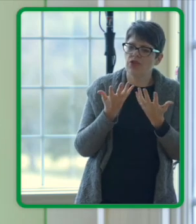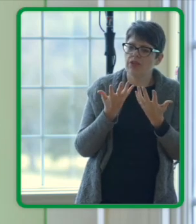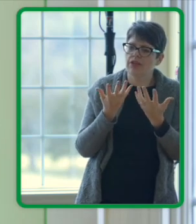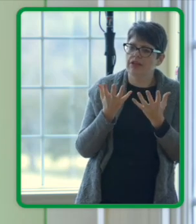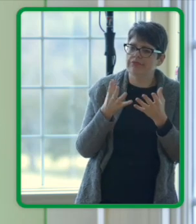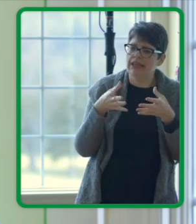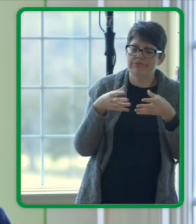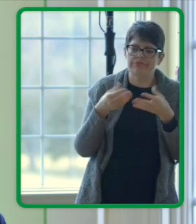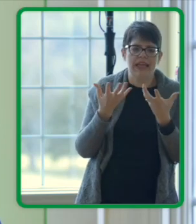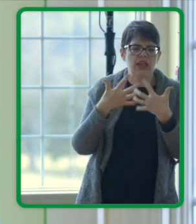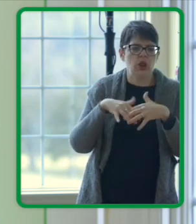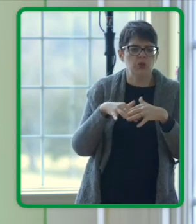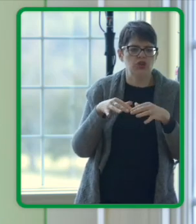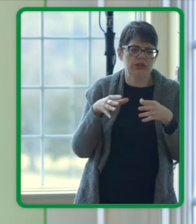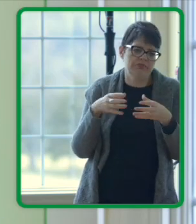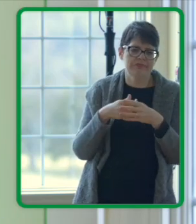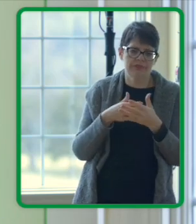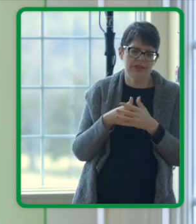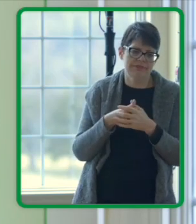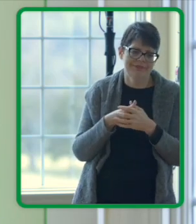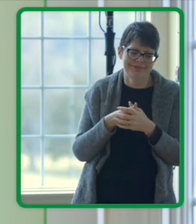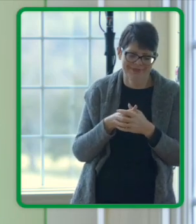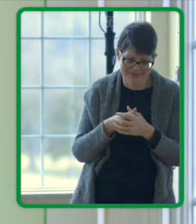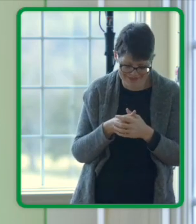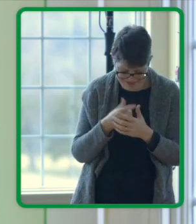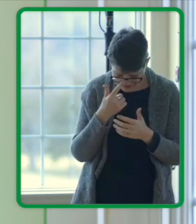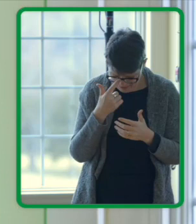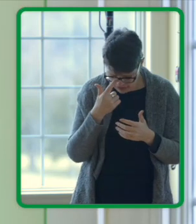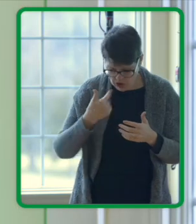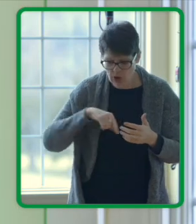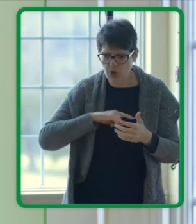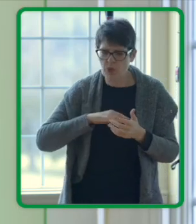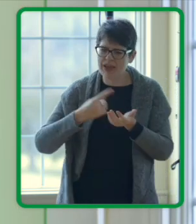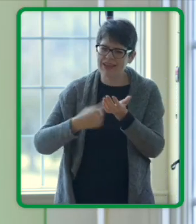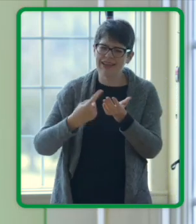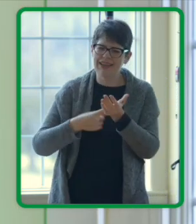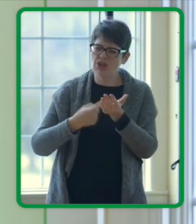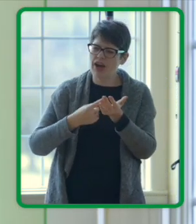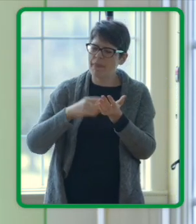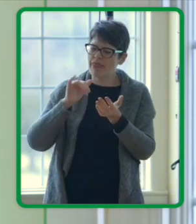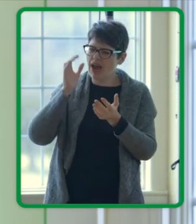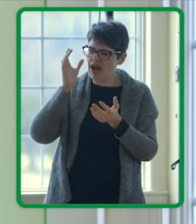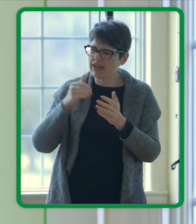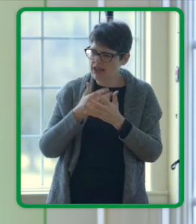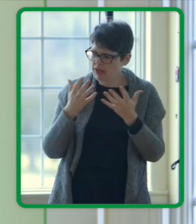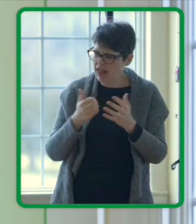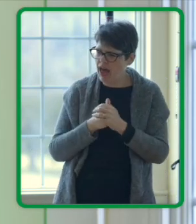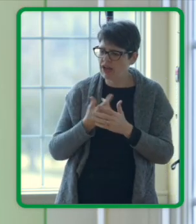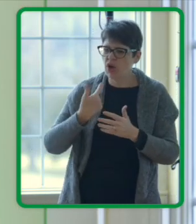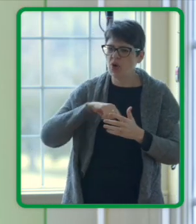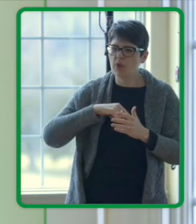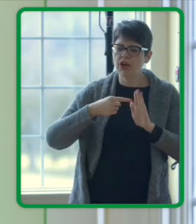serve. And so financial inclusion, we talk about it a lot. We talk about being the face of